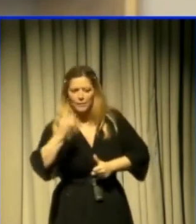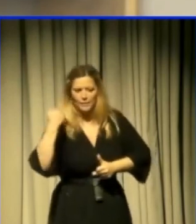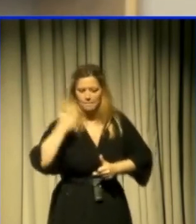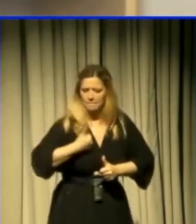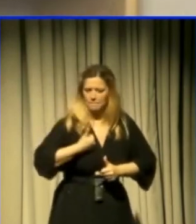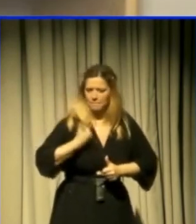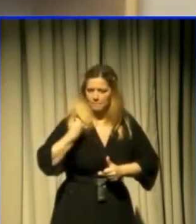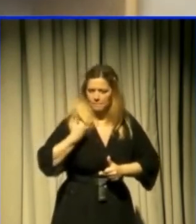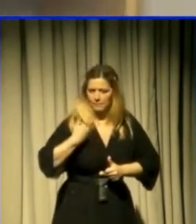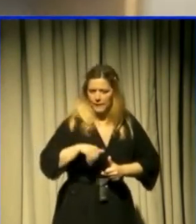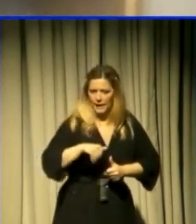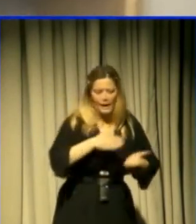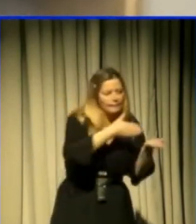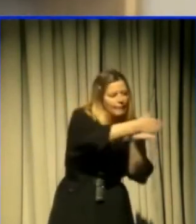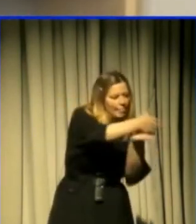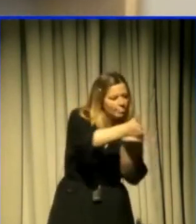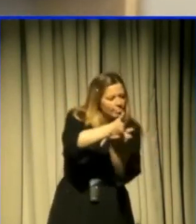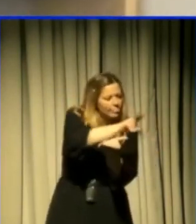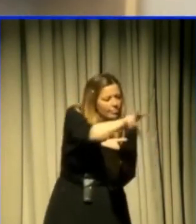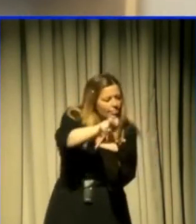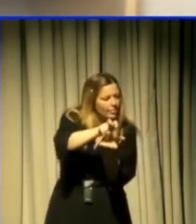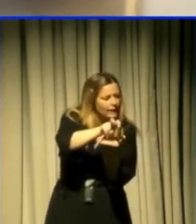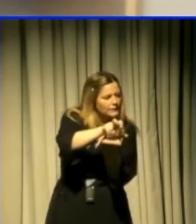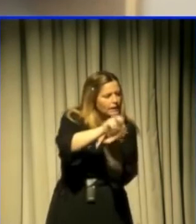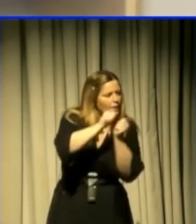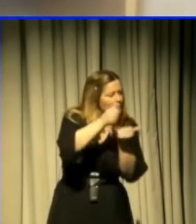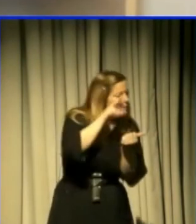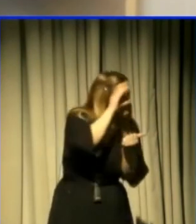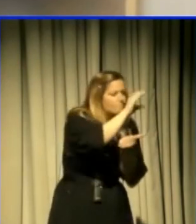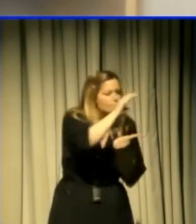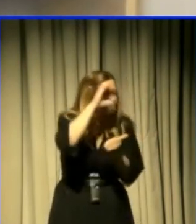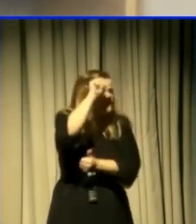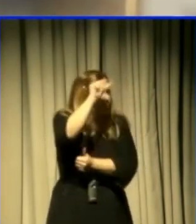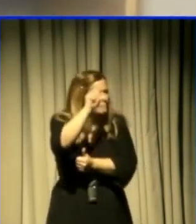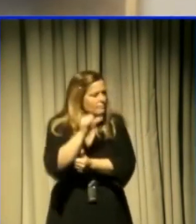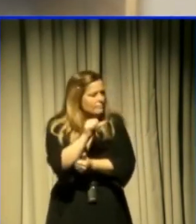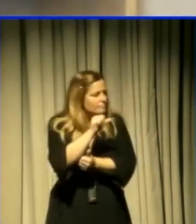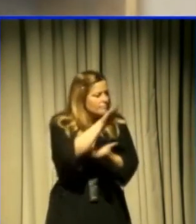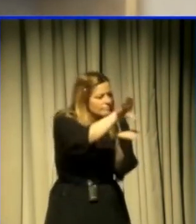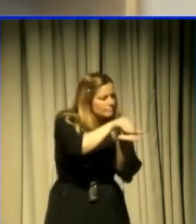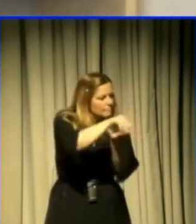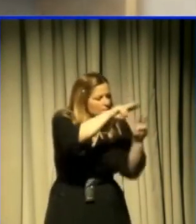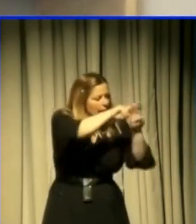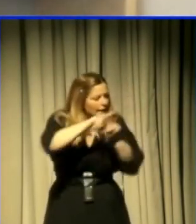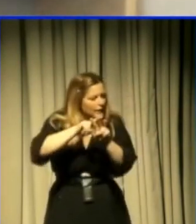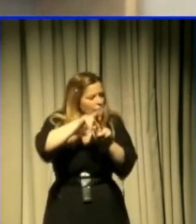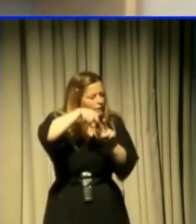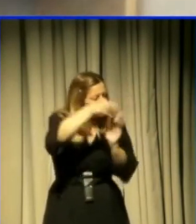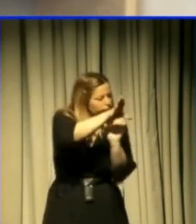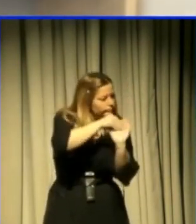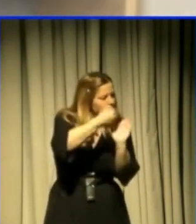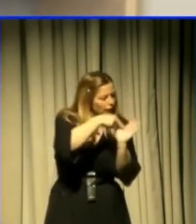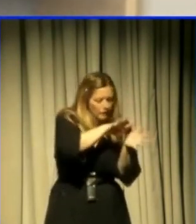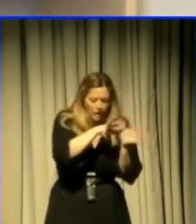happening? And then thinking about how could I apply it and think of new innovations myself based on a trend. So